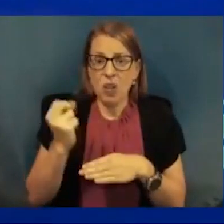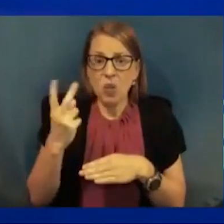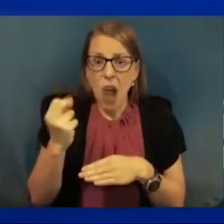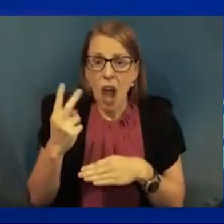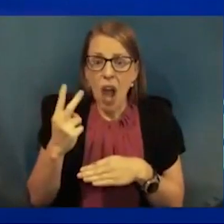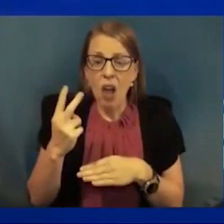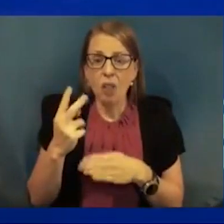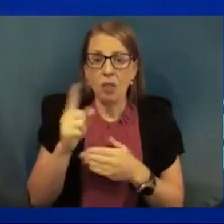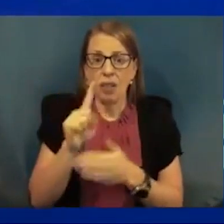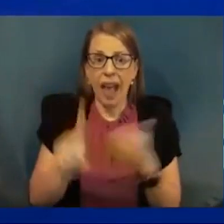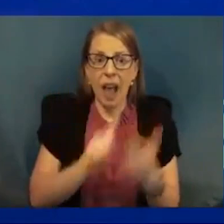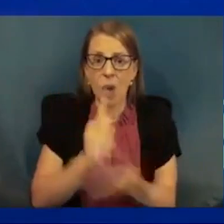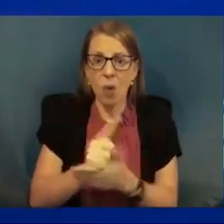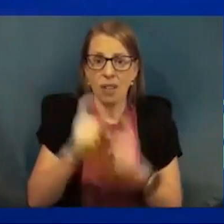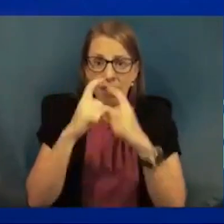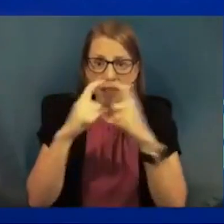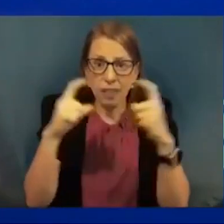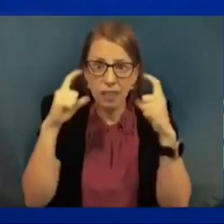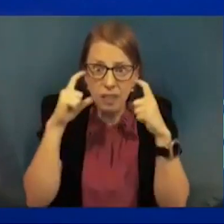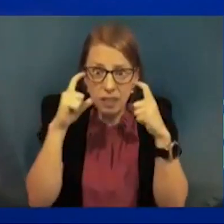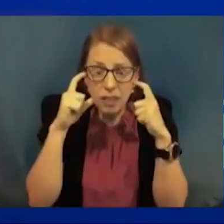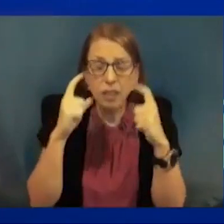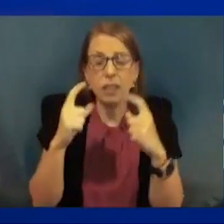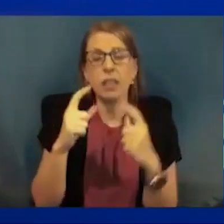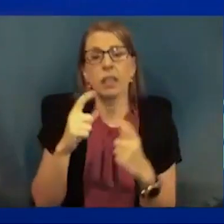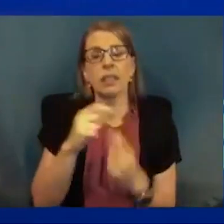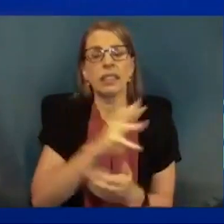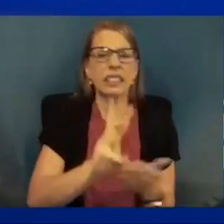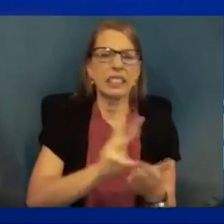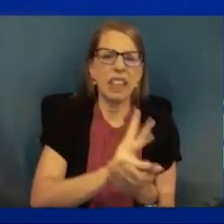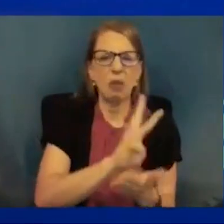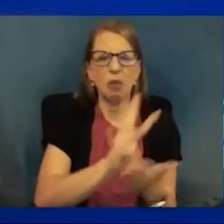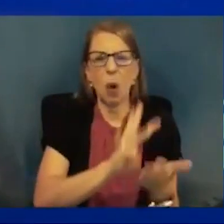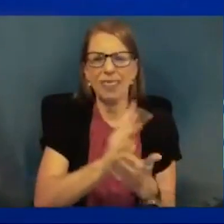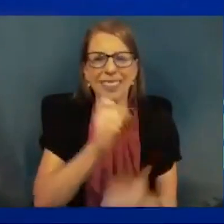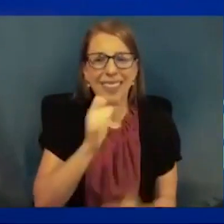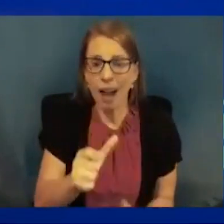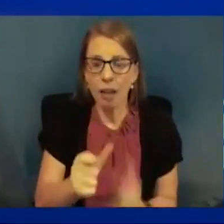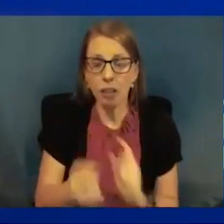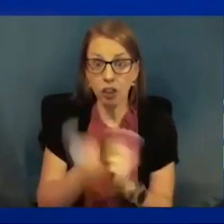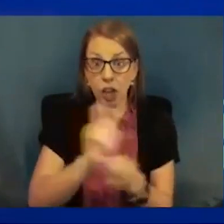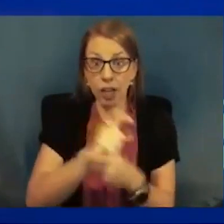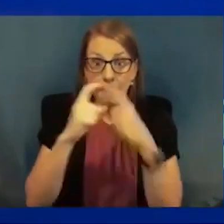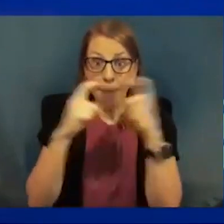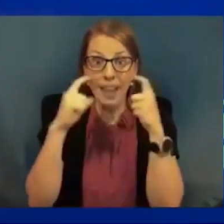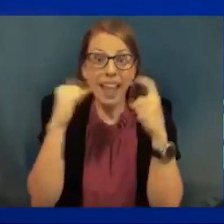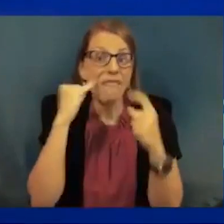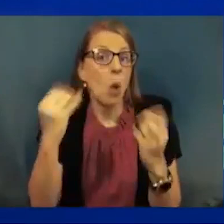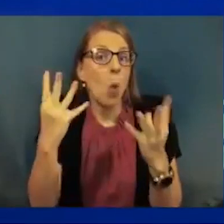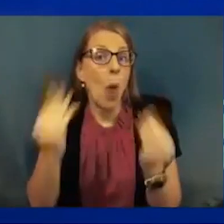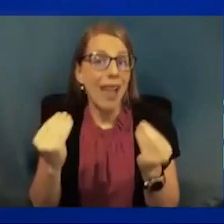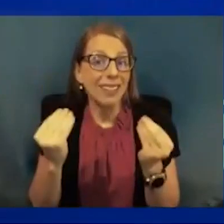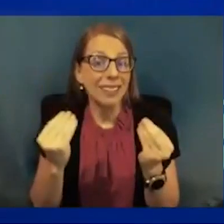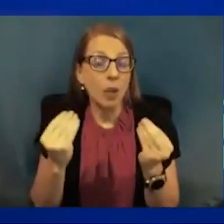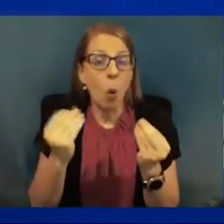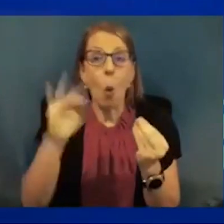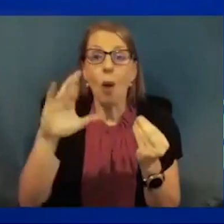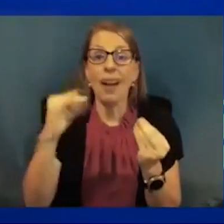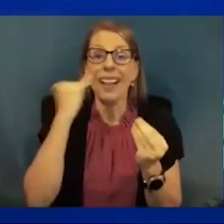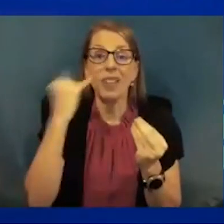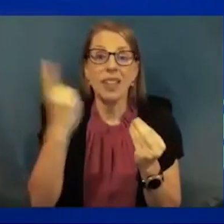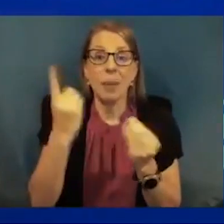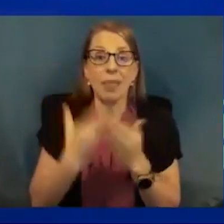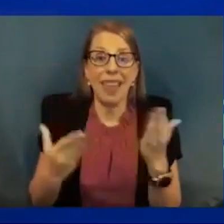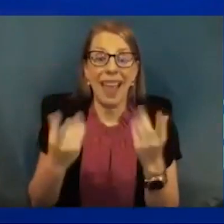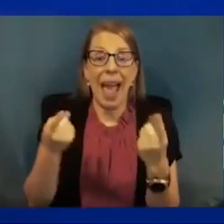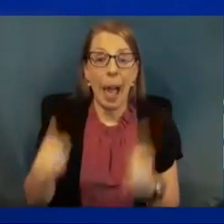it's not just 6 hours. It's a much longer period of time than that. You know, when we change masks, if we get them wet, or something happens to the integrity of the mask,